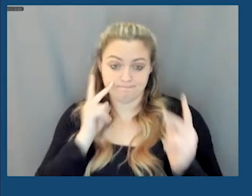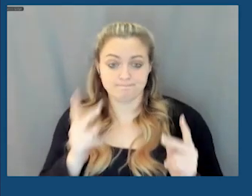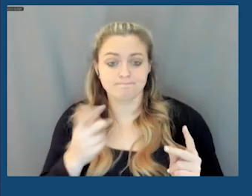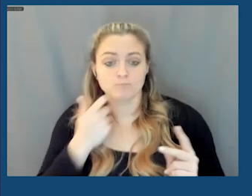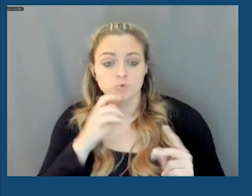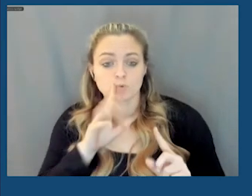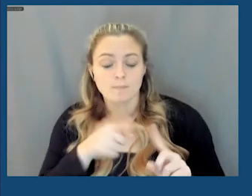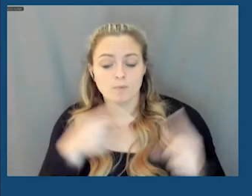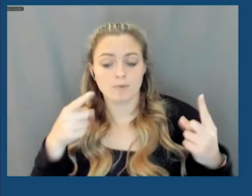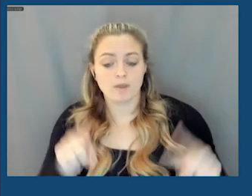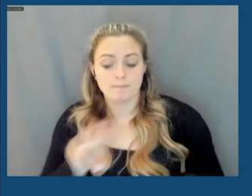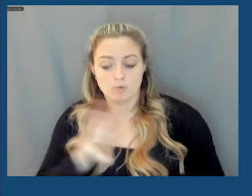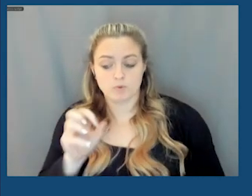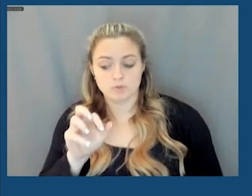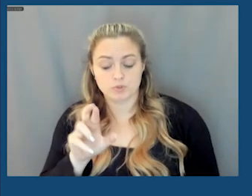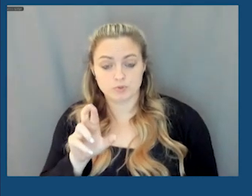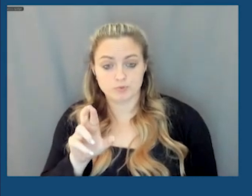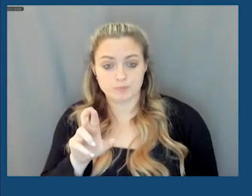happened in Westchester.